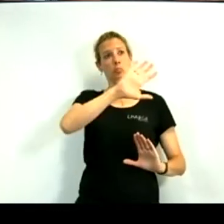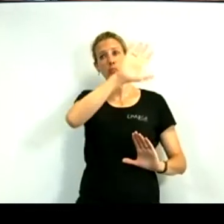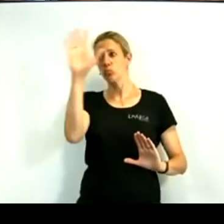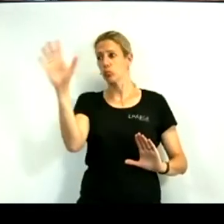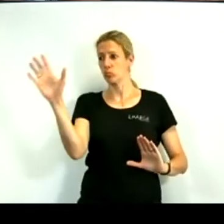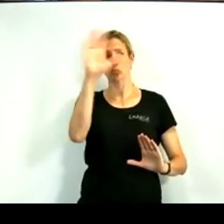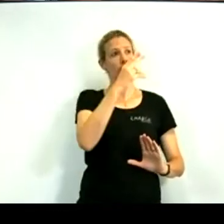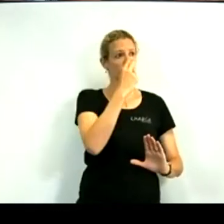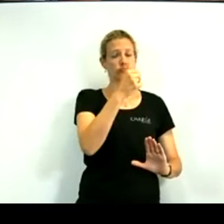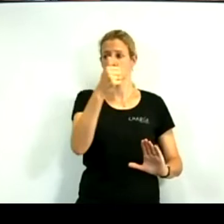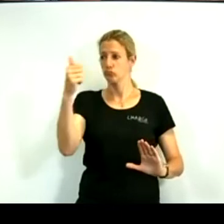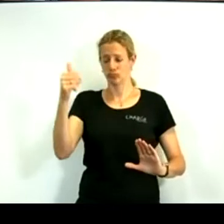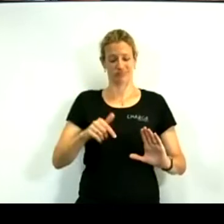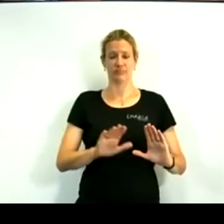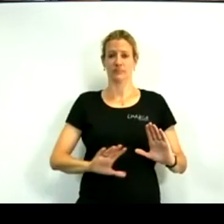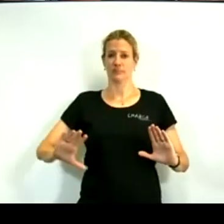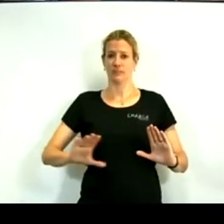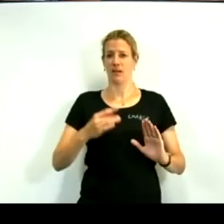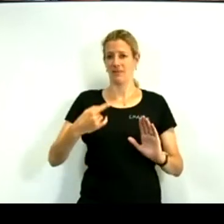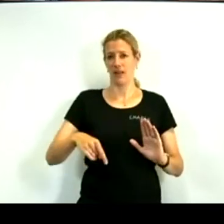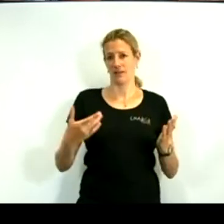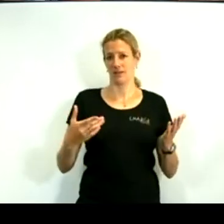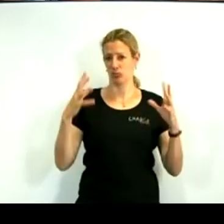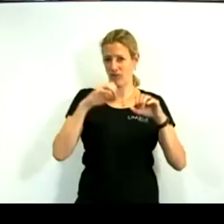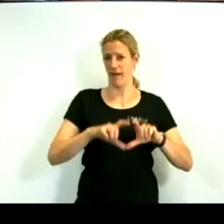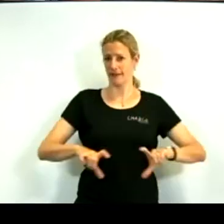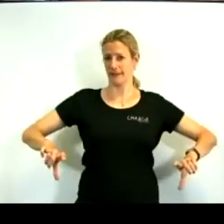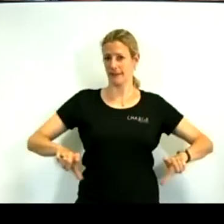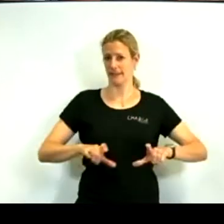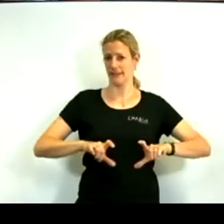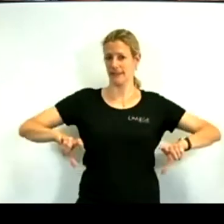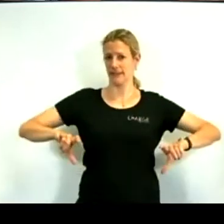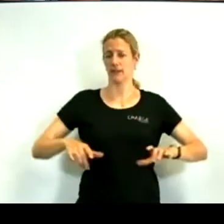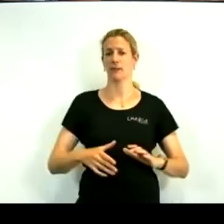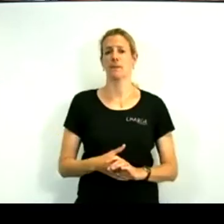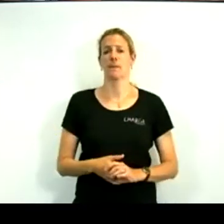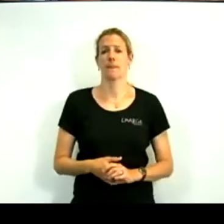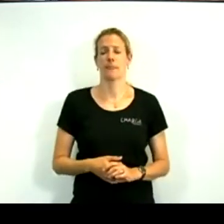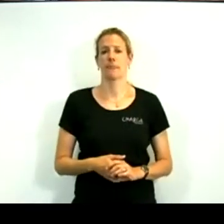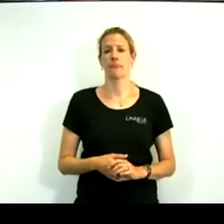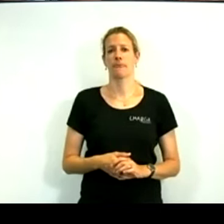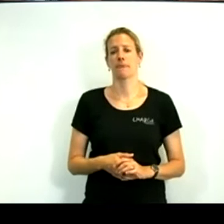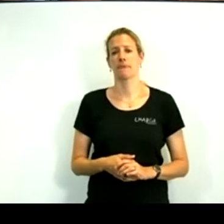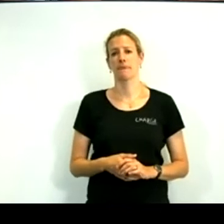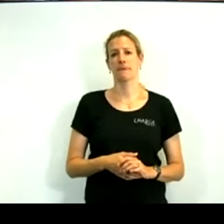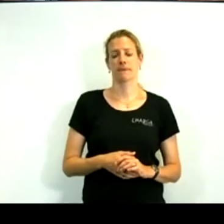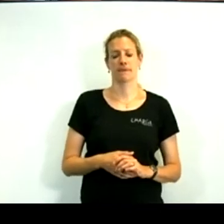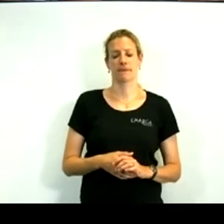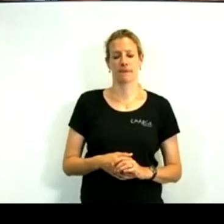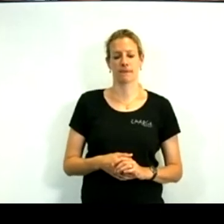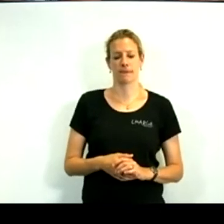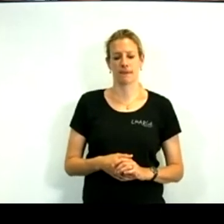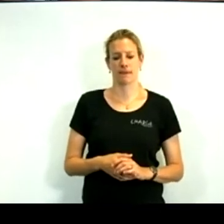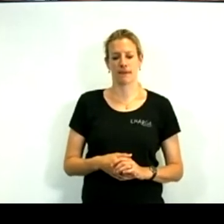see where it says macula, that kind of yellow oval, that is the area